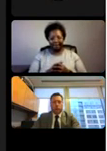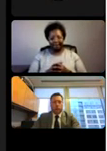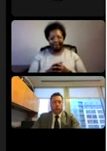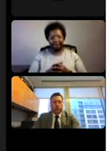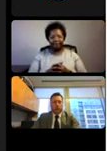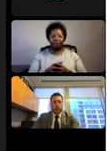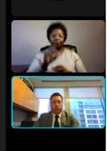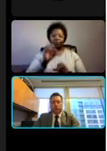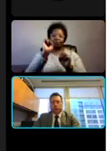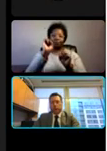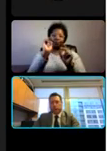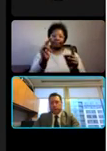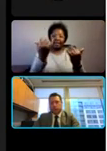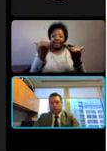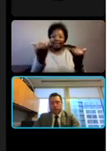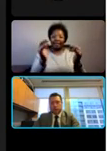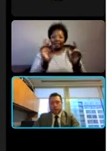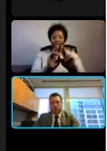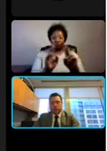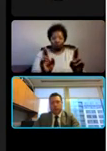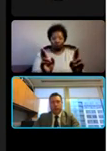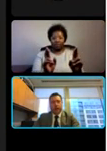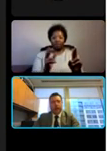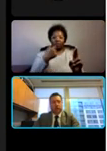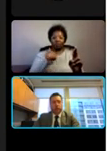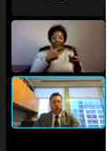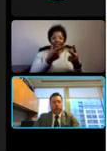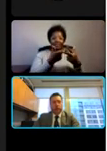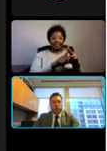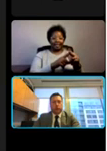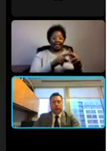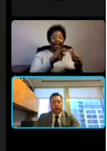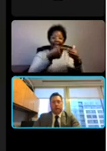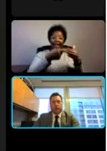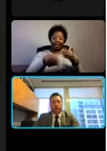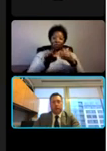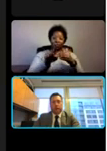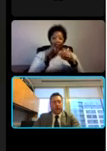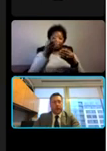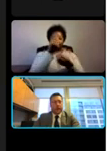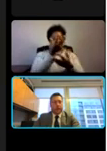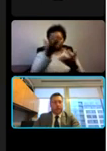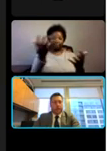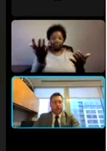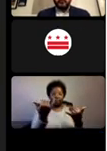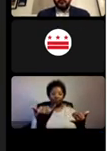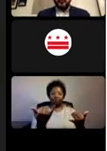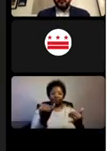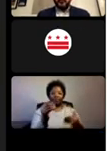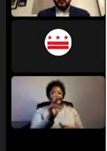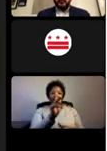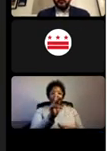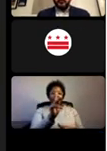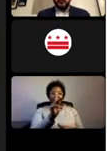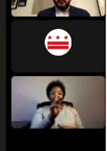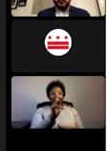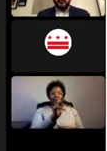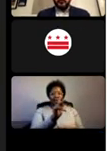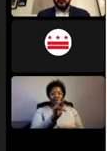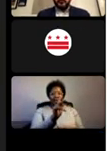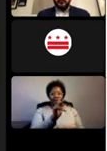Okay, we are well positioned for operations next week. Next week, we will have KN95 masks for